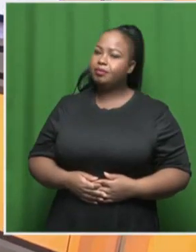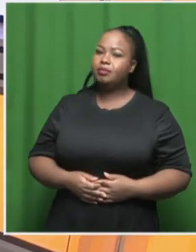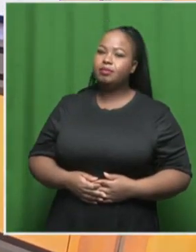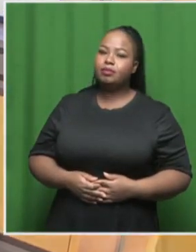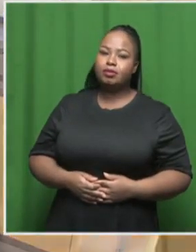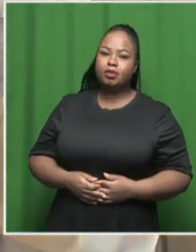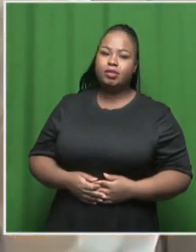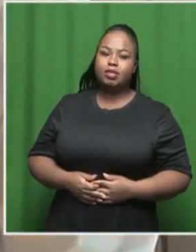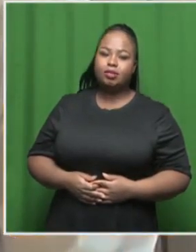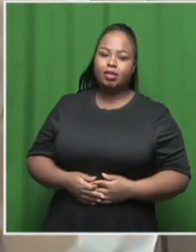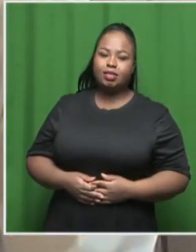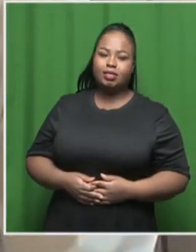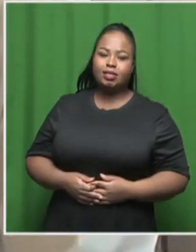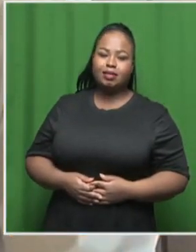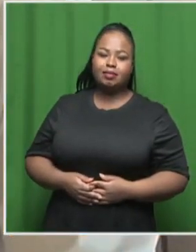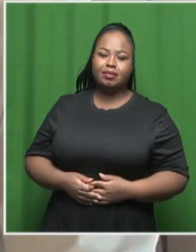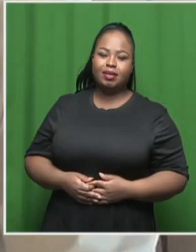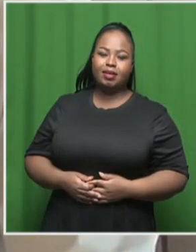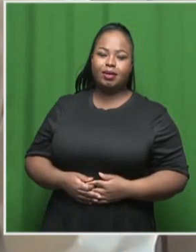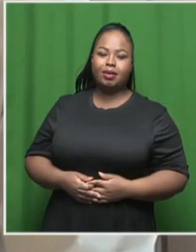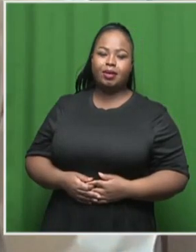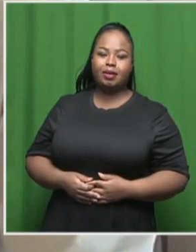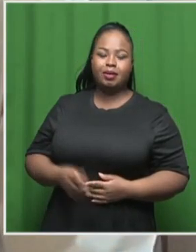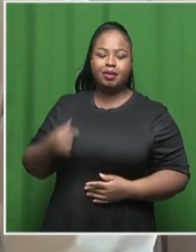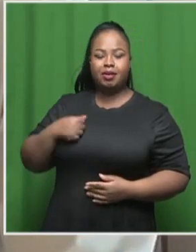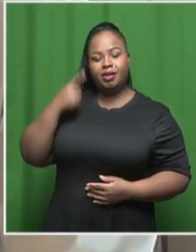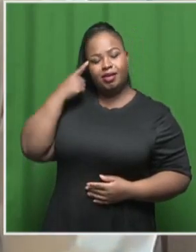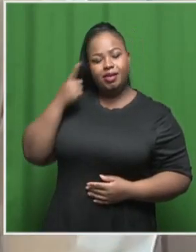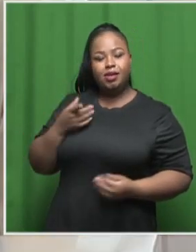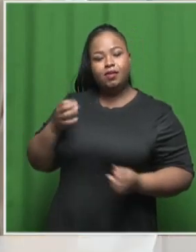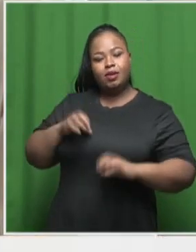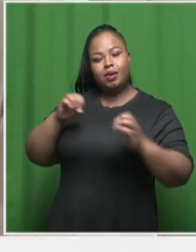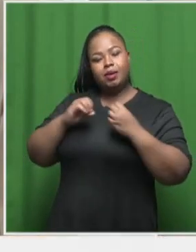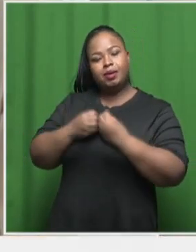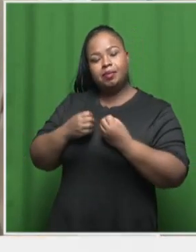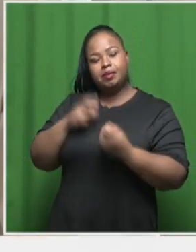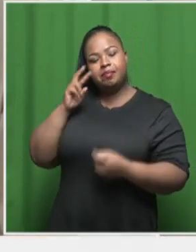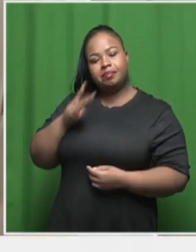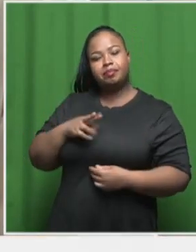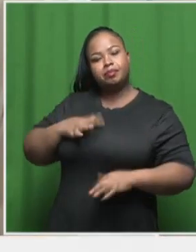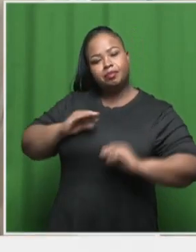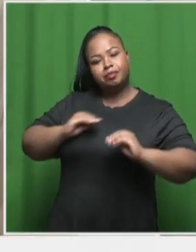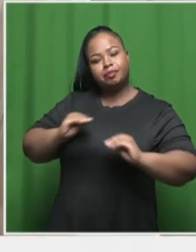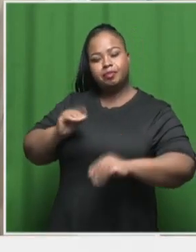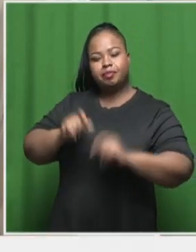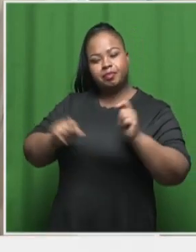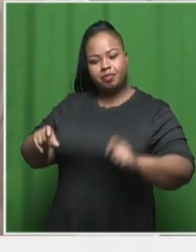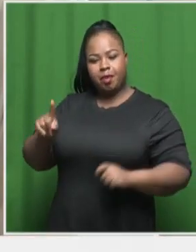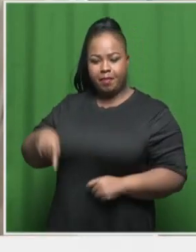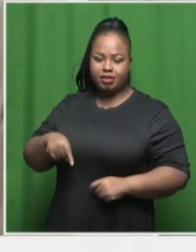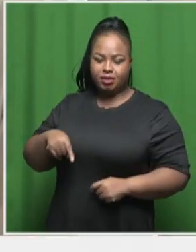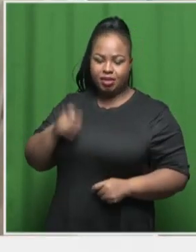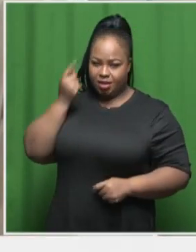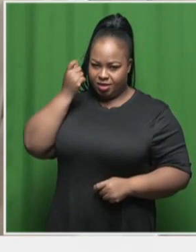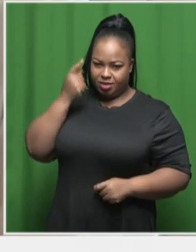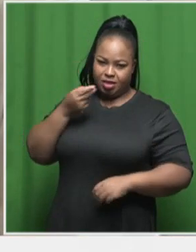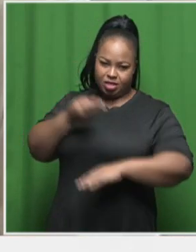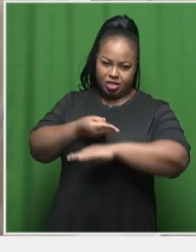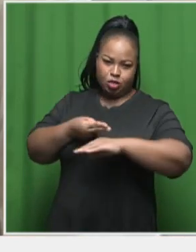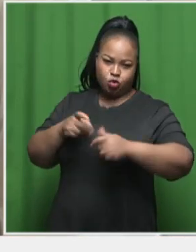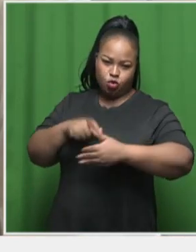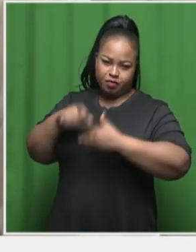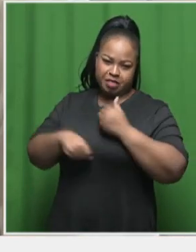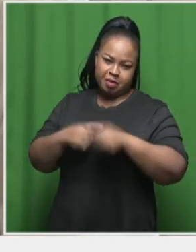I think that, well, from an organization perspective, we want to educate the public to understand what a tattoo convention